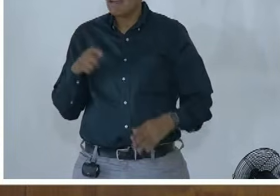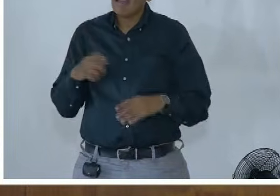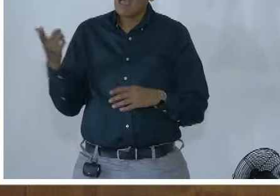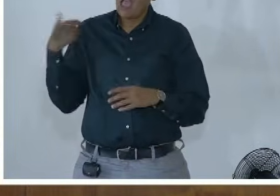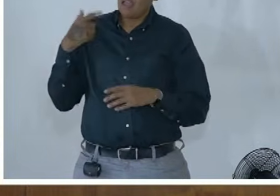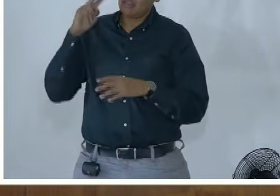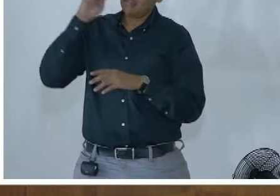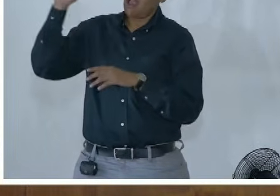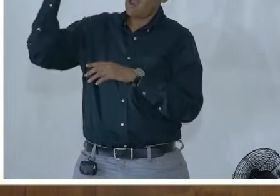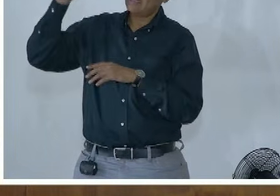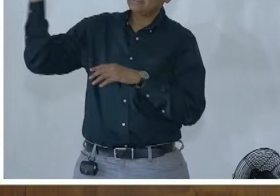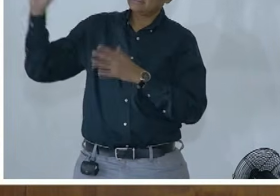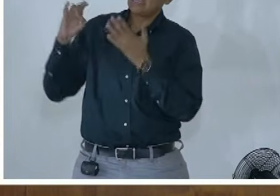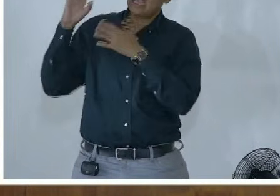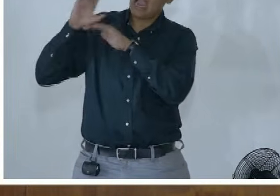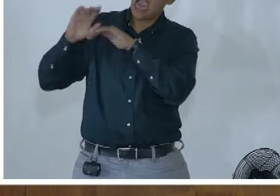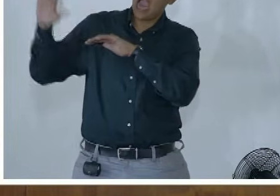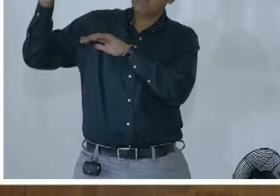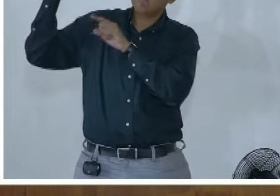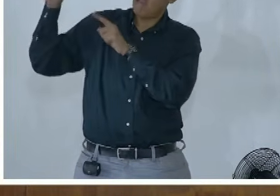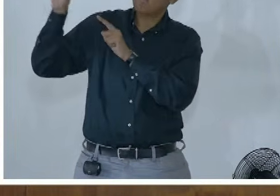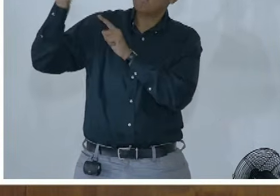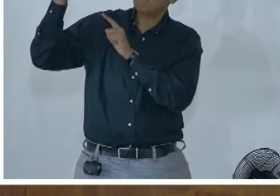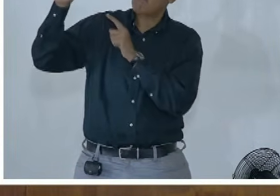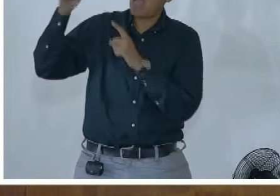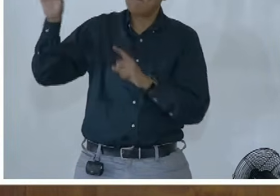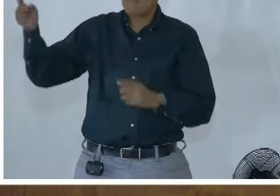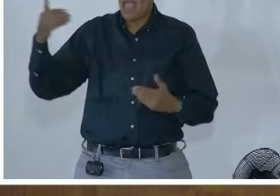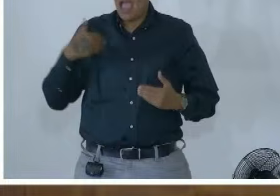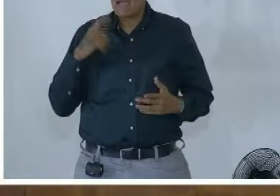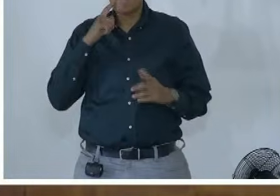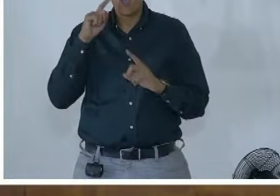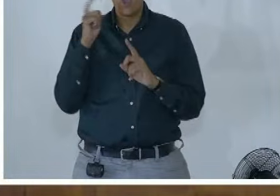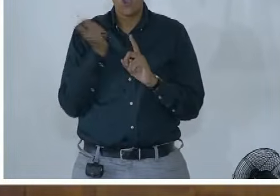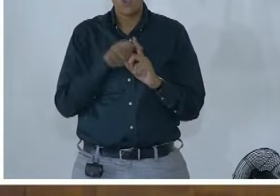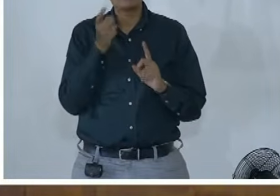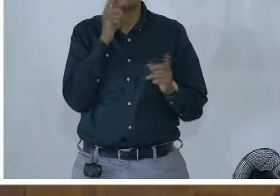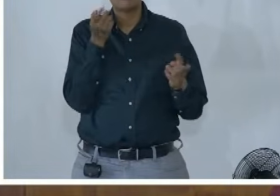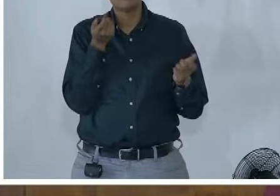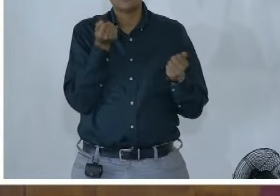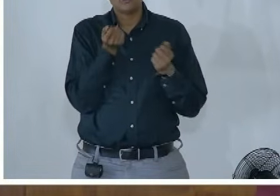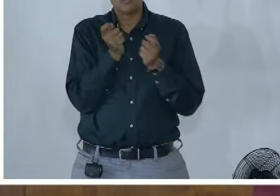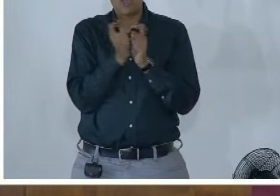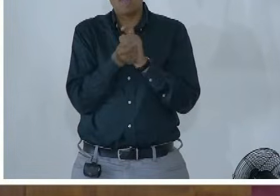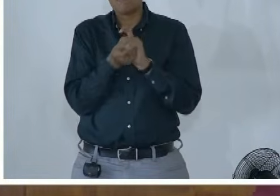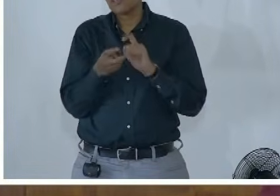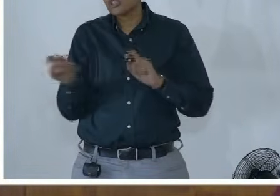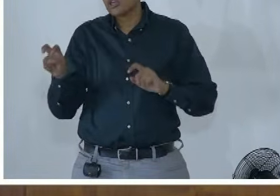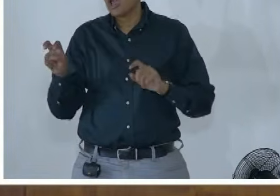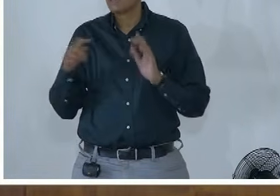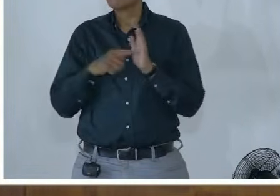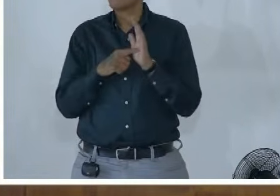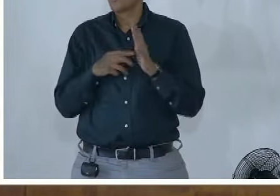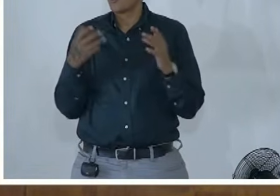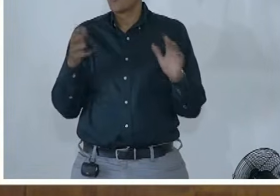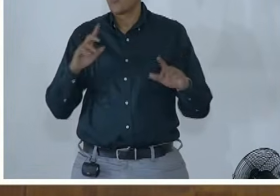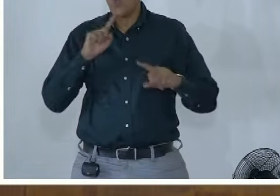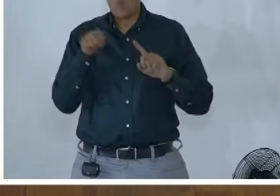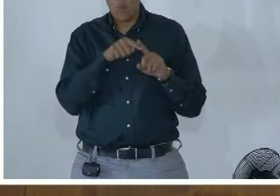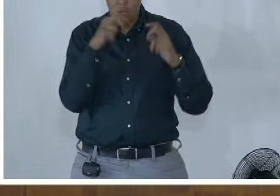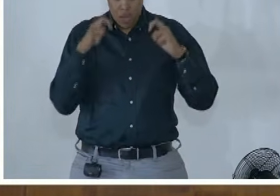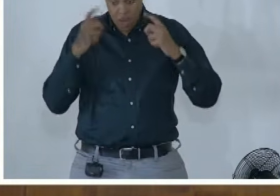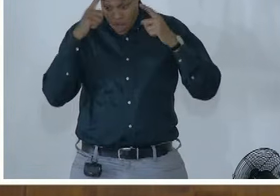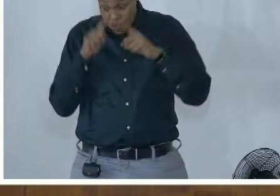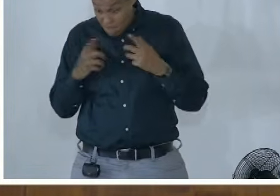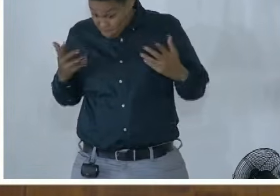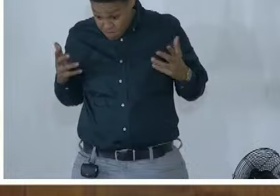neighbors in the Eastern Caribbean, for example, where they have an automatic conversion model that allows for once a mediation